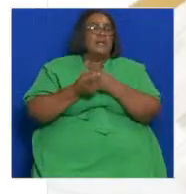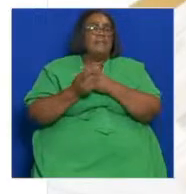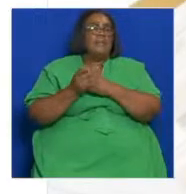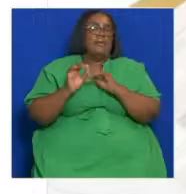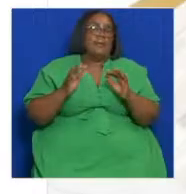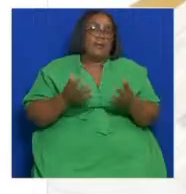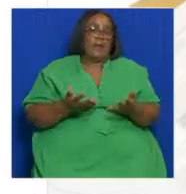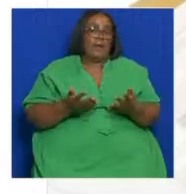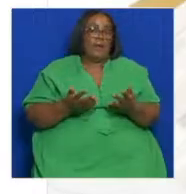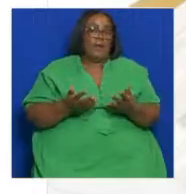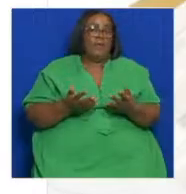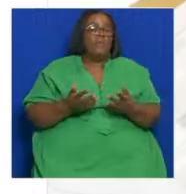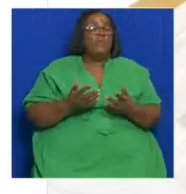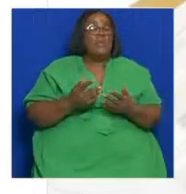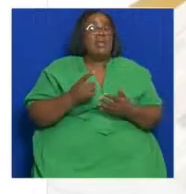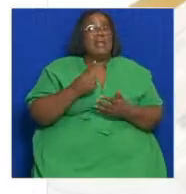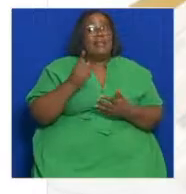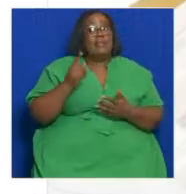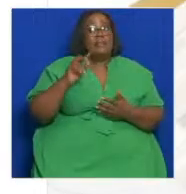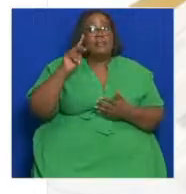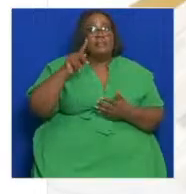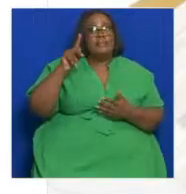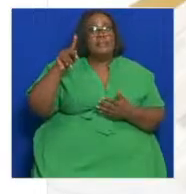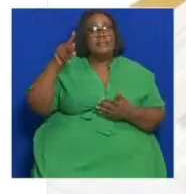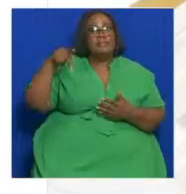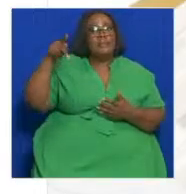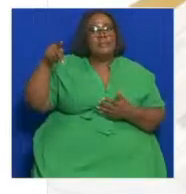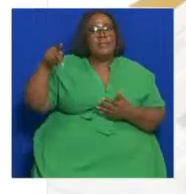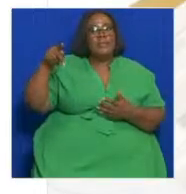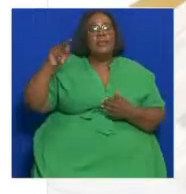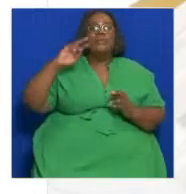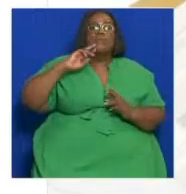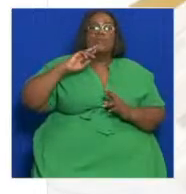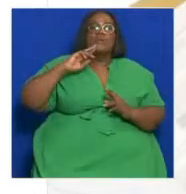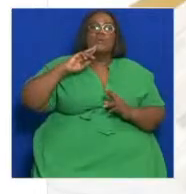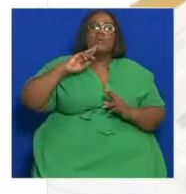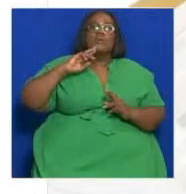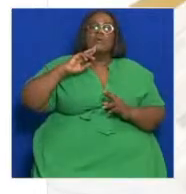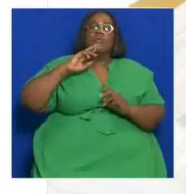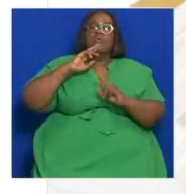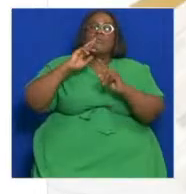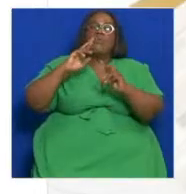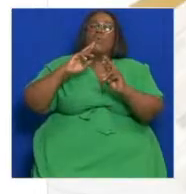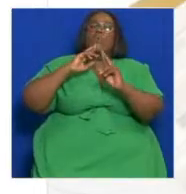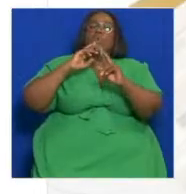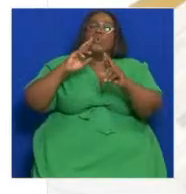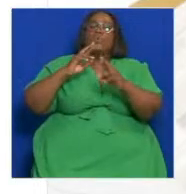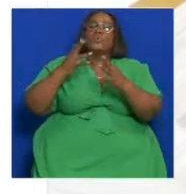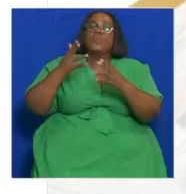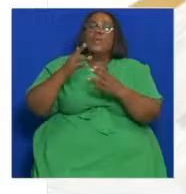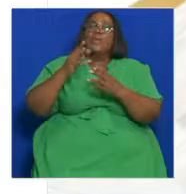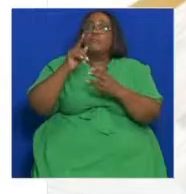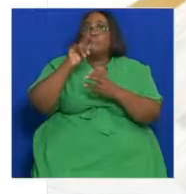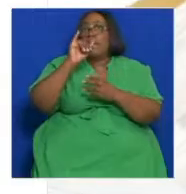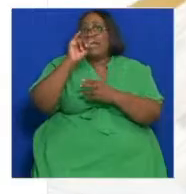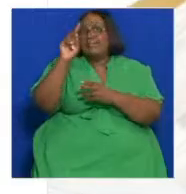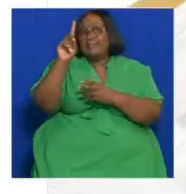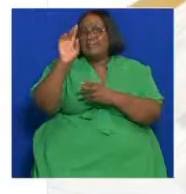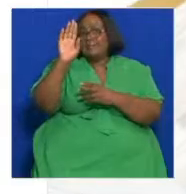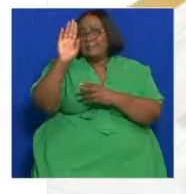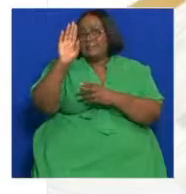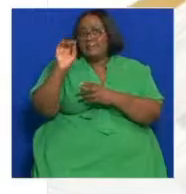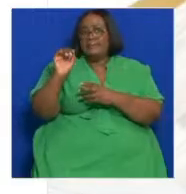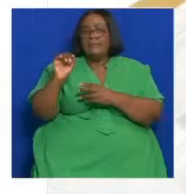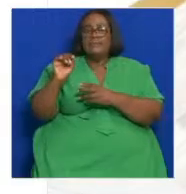these DDPPs report, one, to the ID, and then in